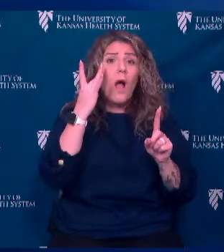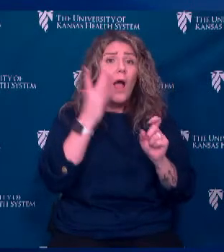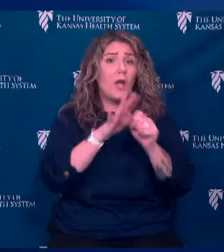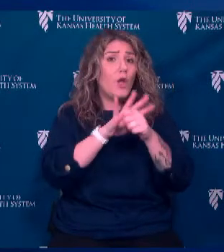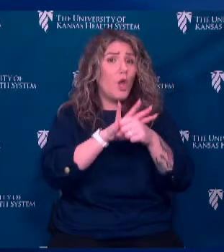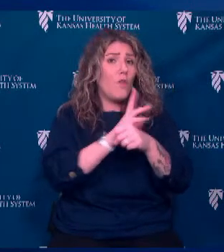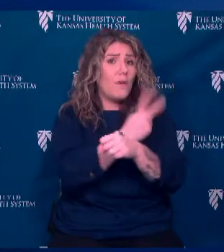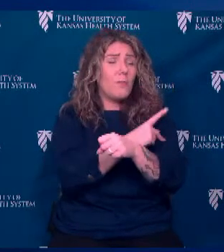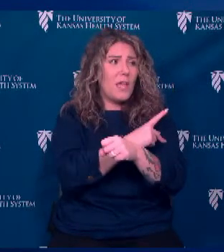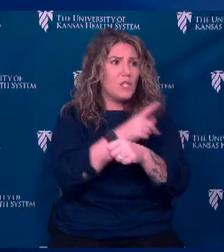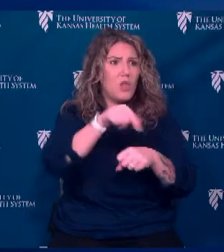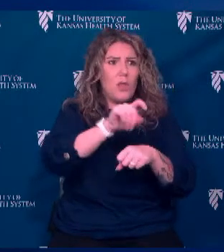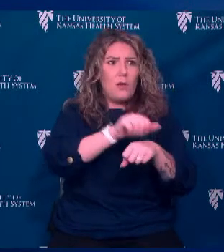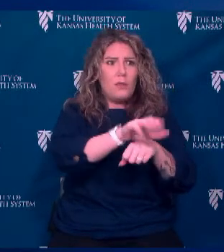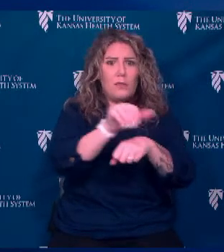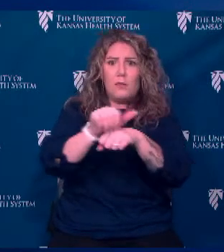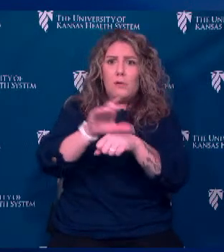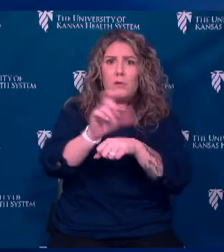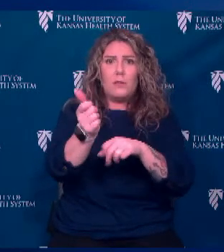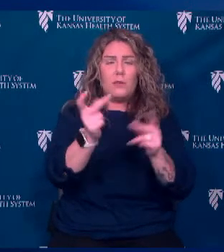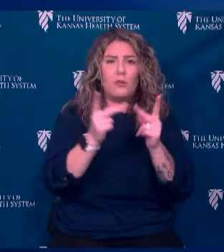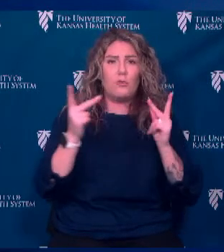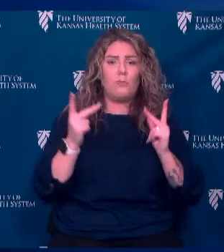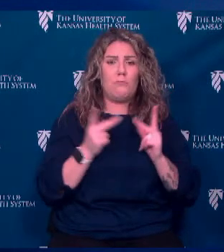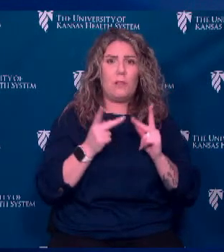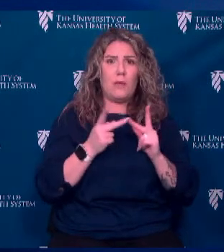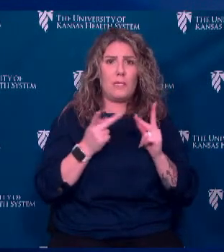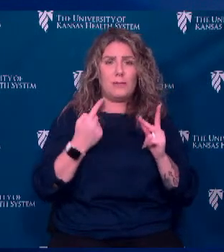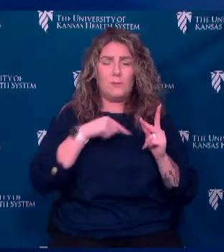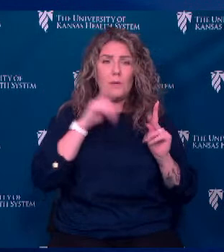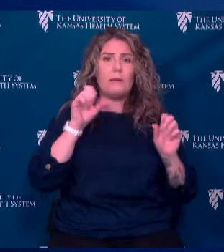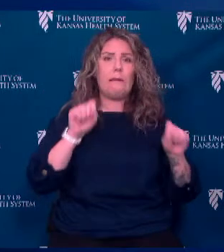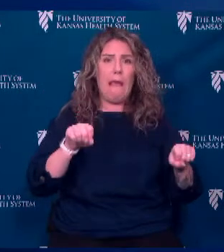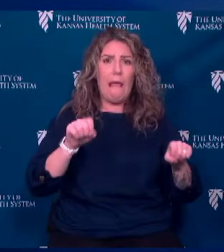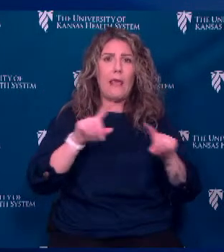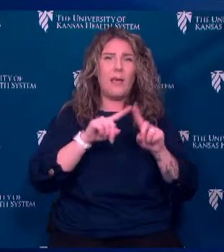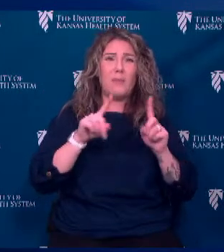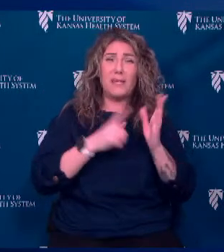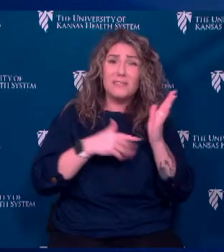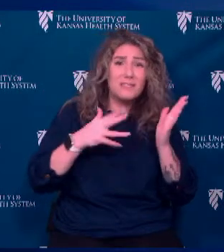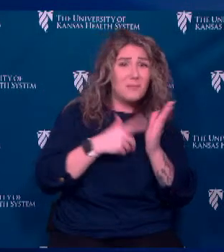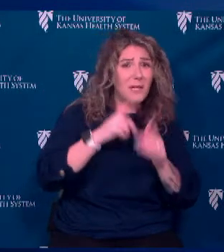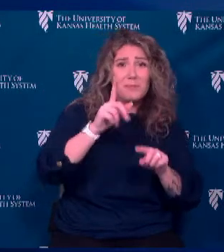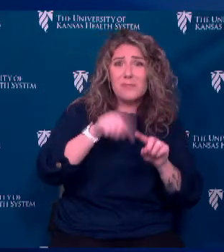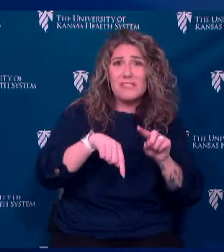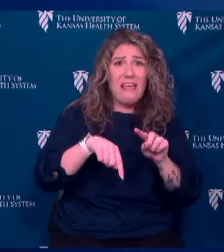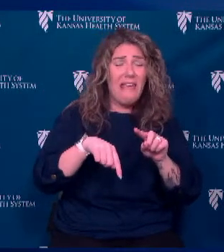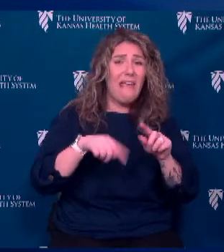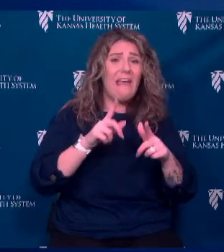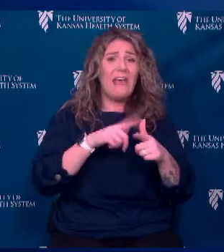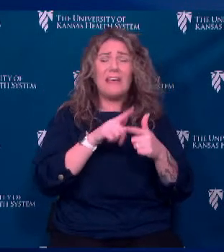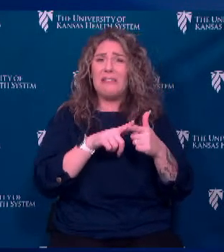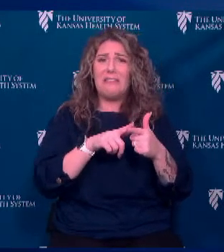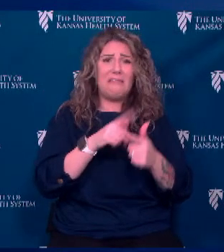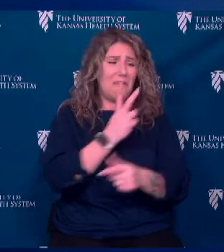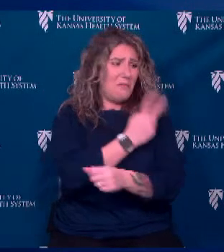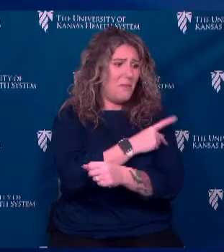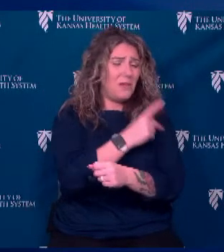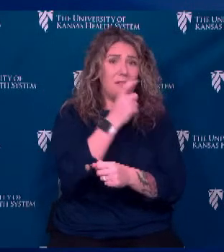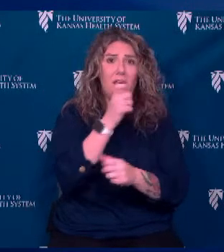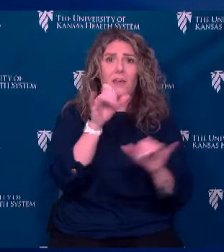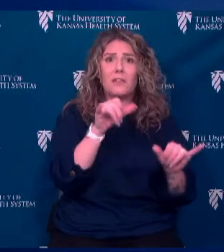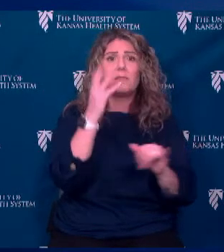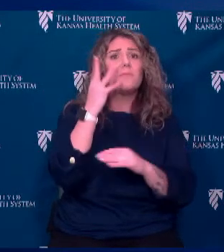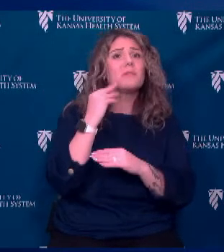going somewhere else. And sometimes you can centralize them like we were able to do. Sometimes you can't. And so then the patients may not have the same experience as they would